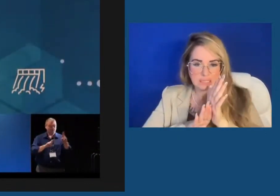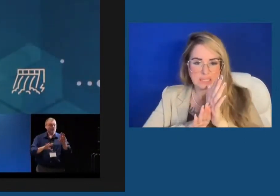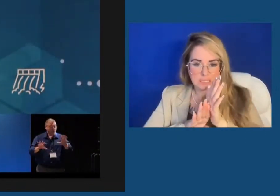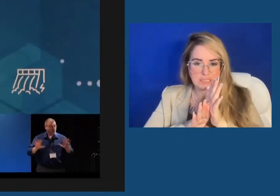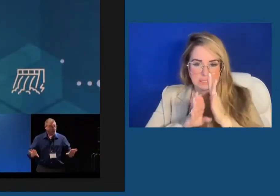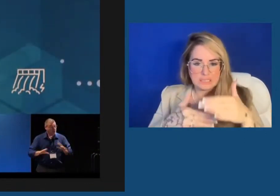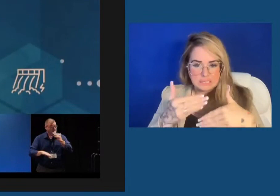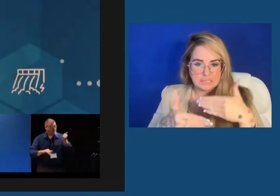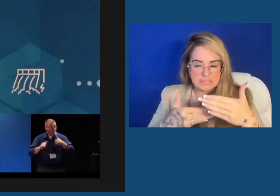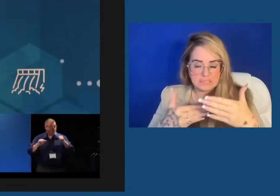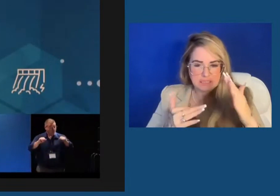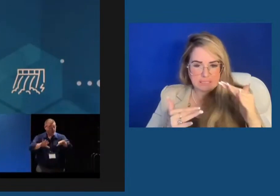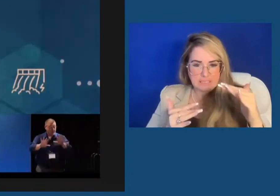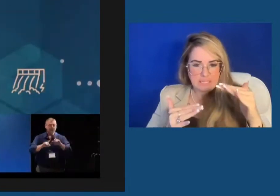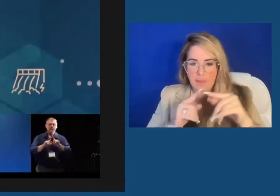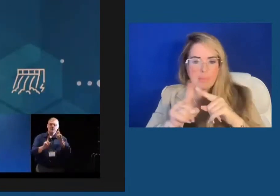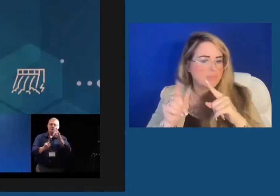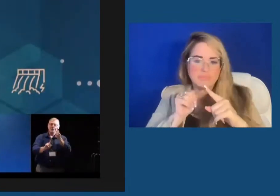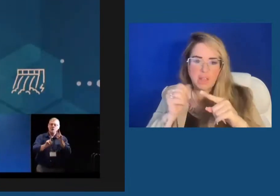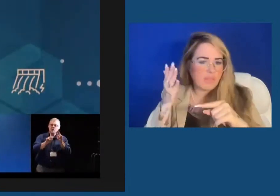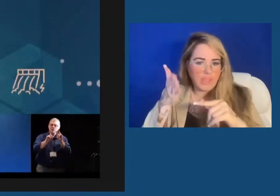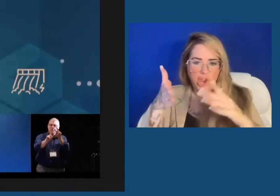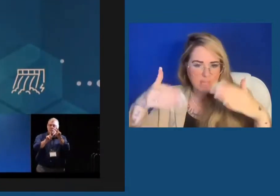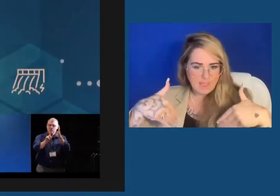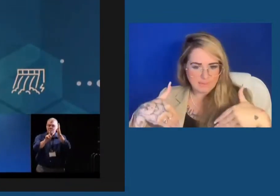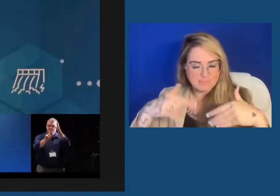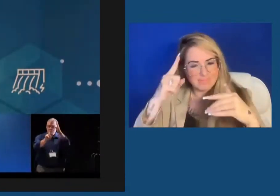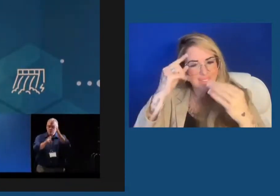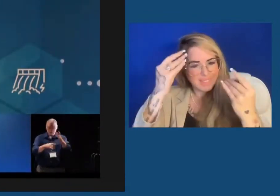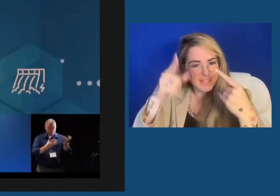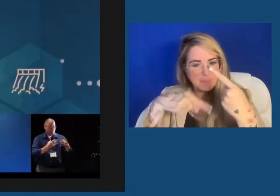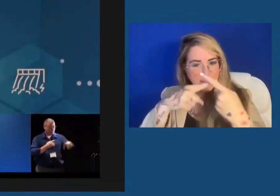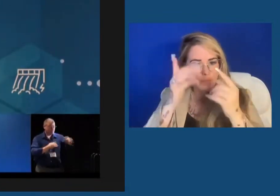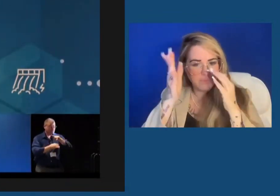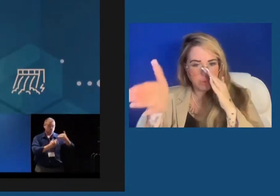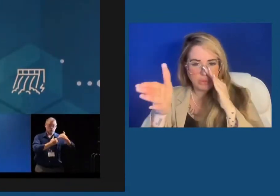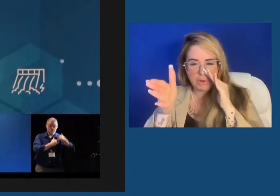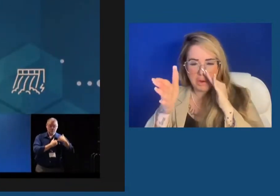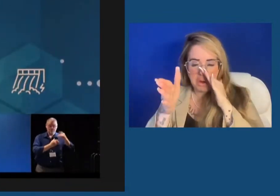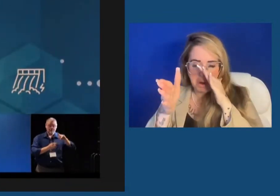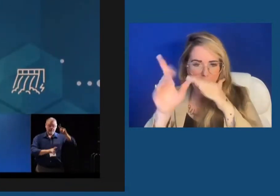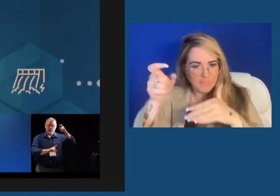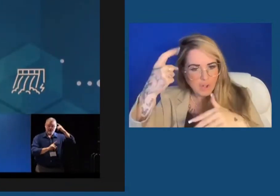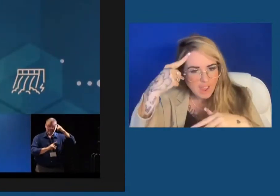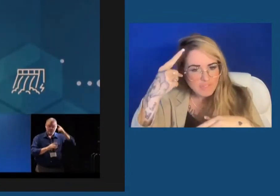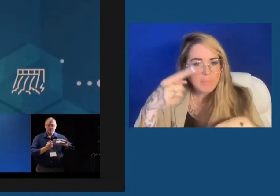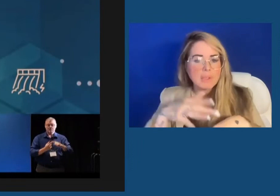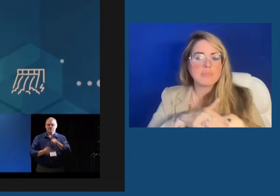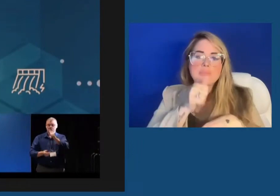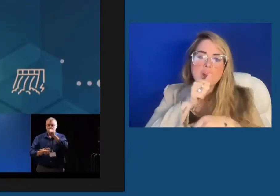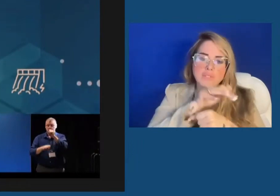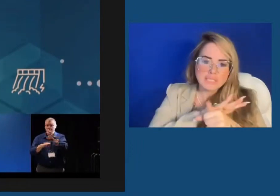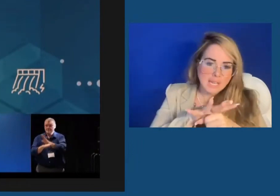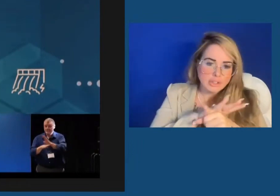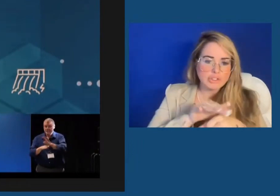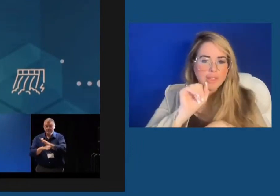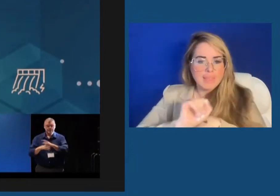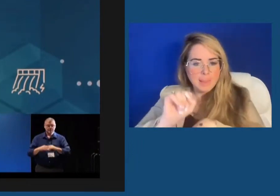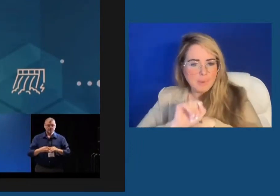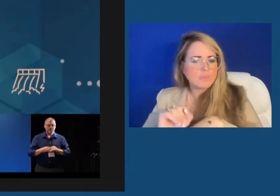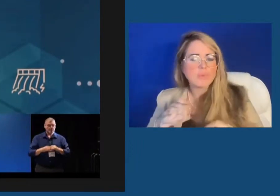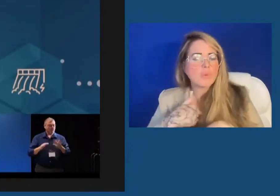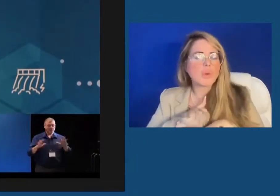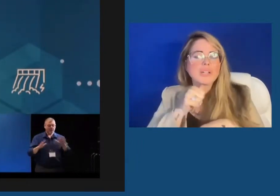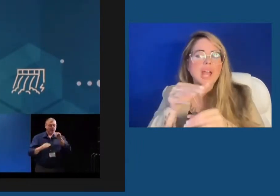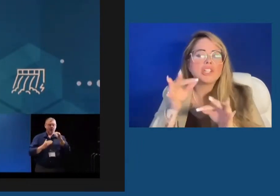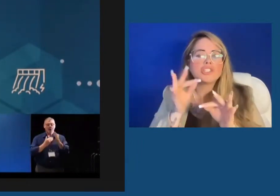can, but as we look into the future, and that's what we're called to do in government, in the private sector, in labor, we're not just